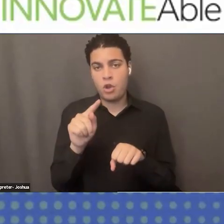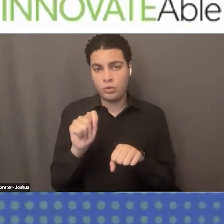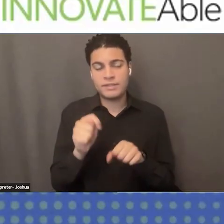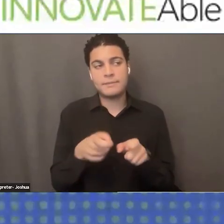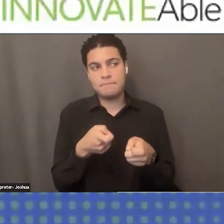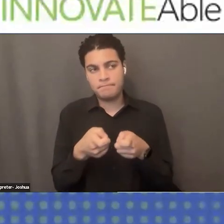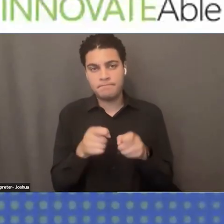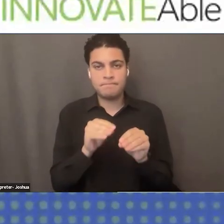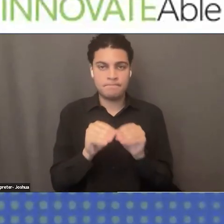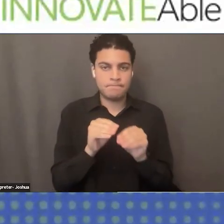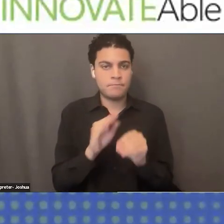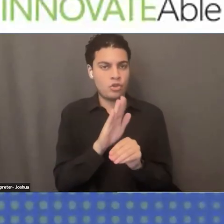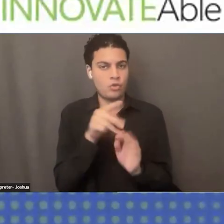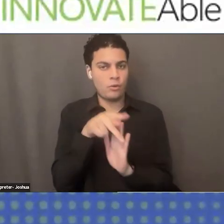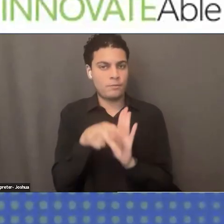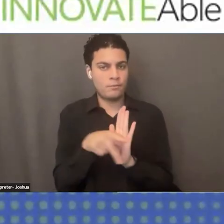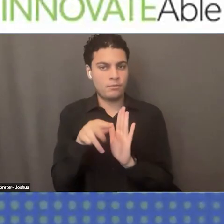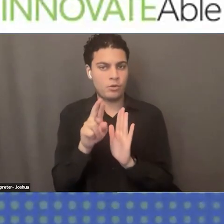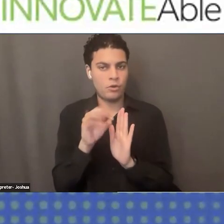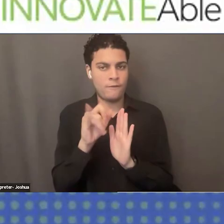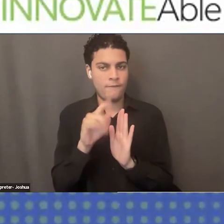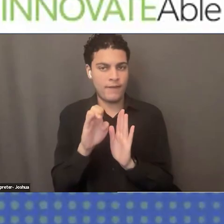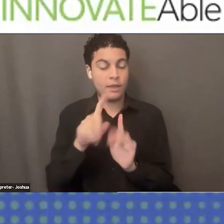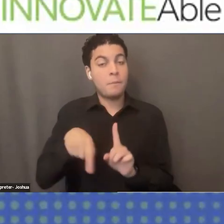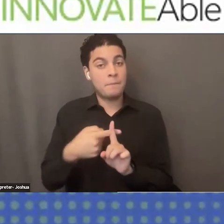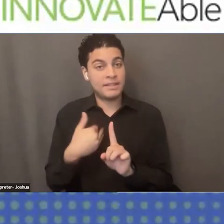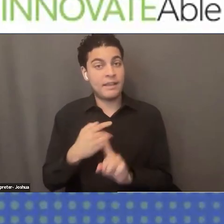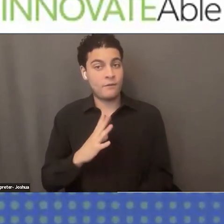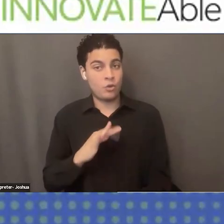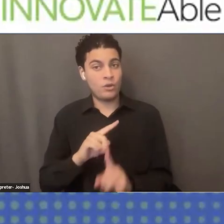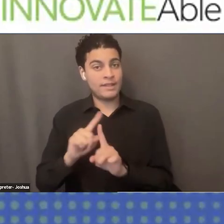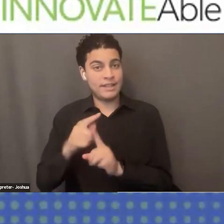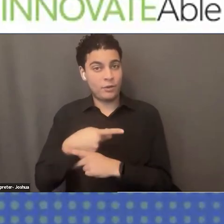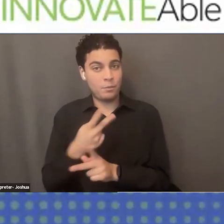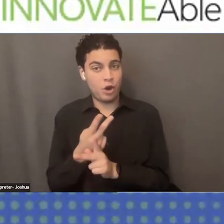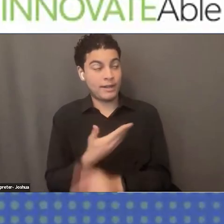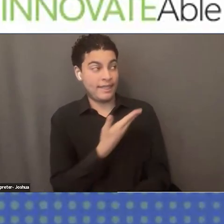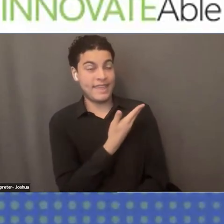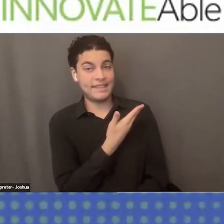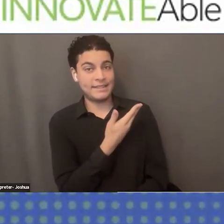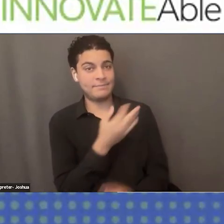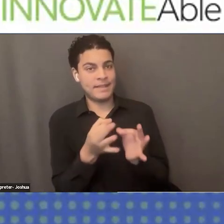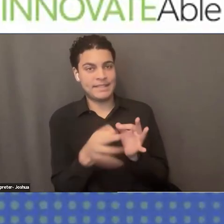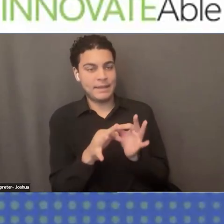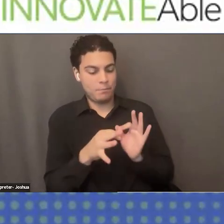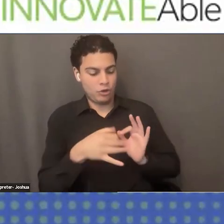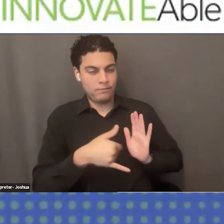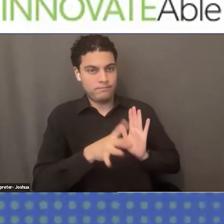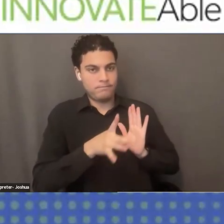products, right? That's the cool part of it. From these simple things that are iron-on tags that go